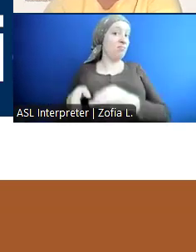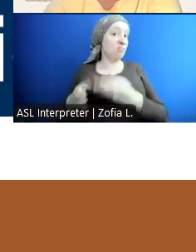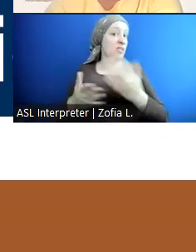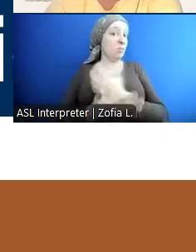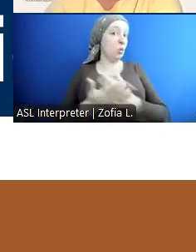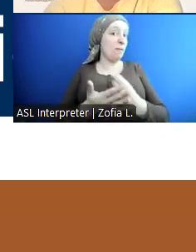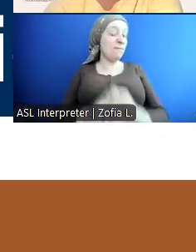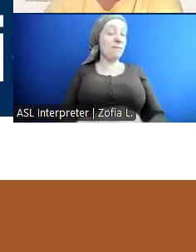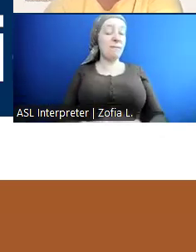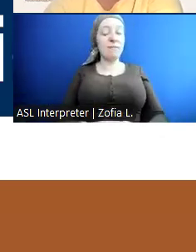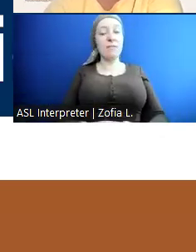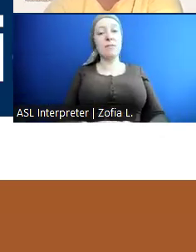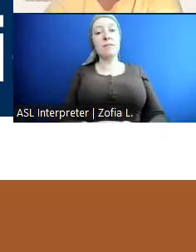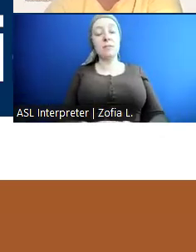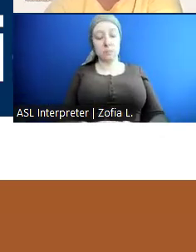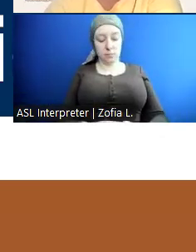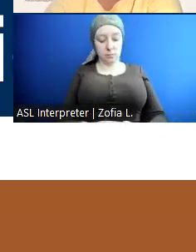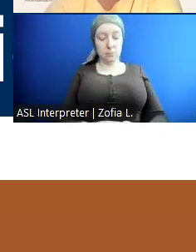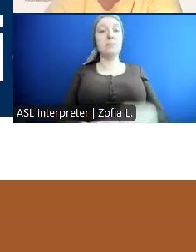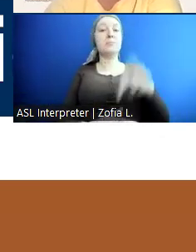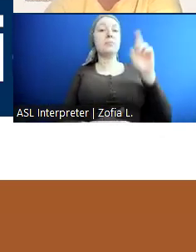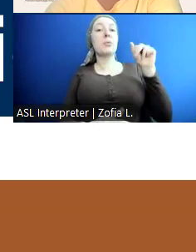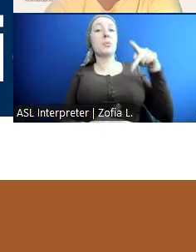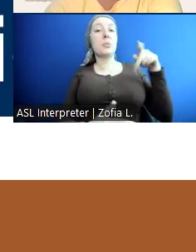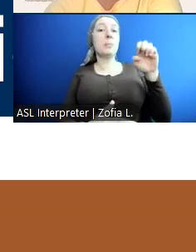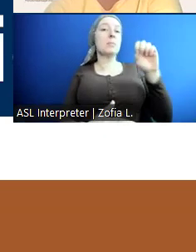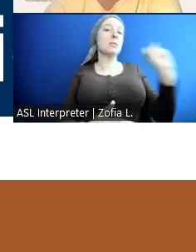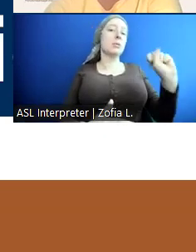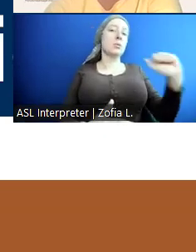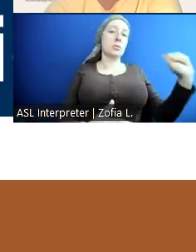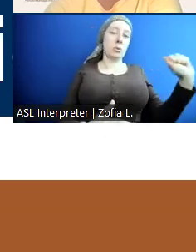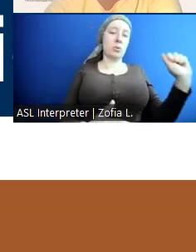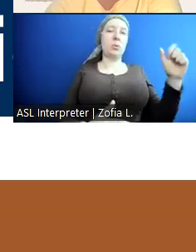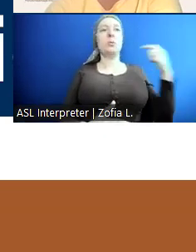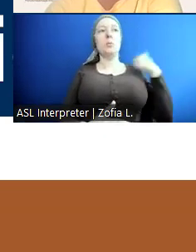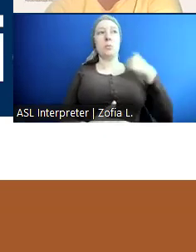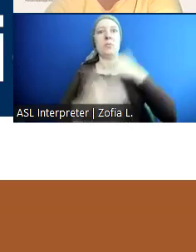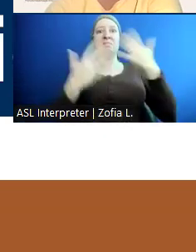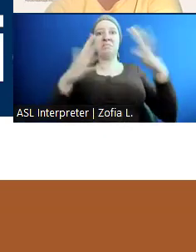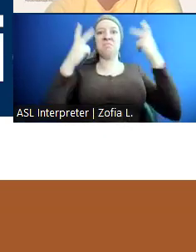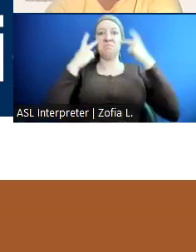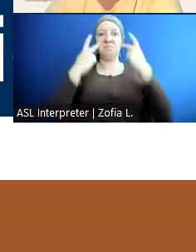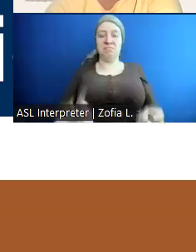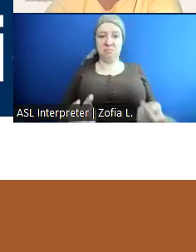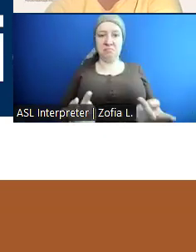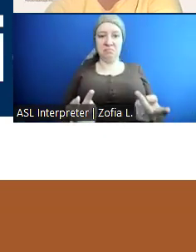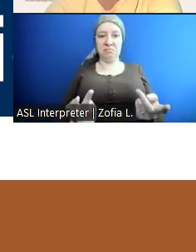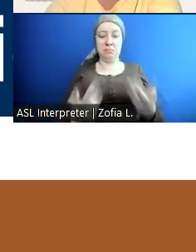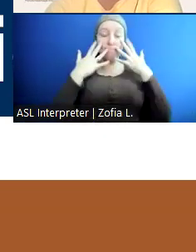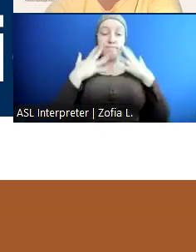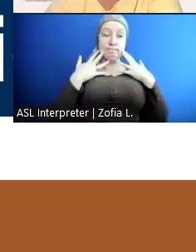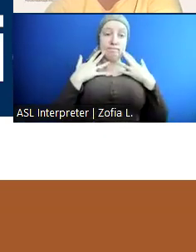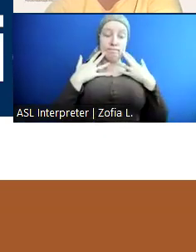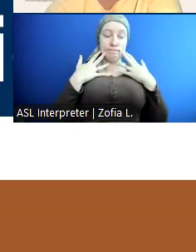When it comes to rape and sexual assault, you know, we have seen this unfortunately